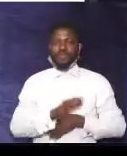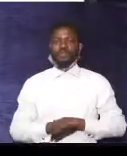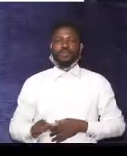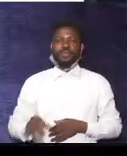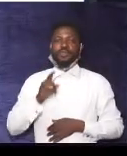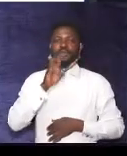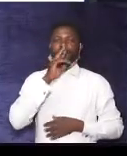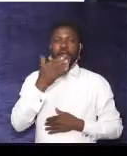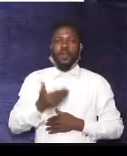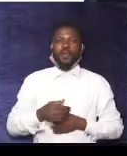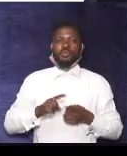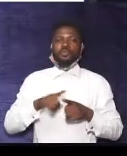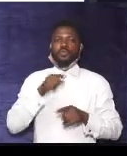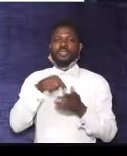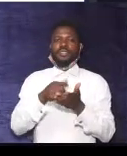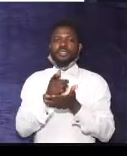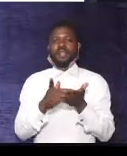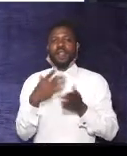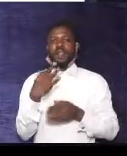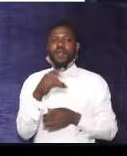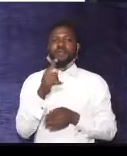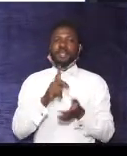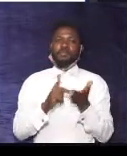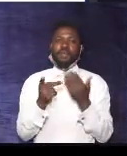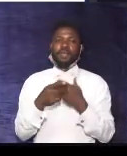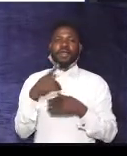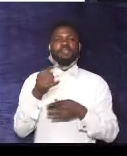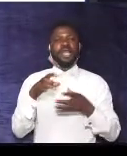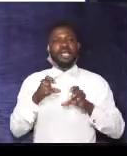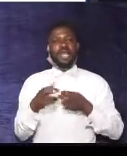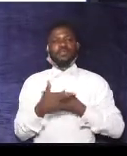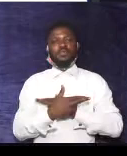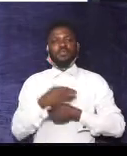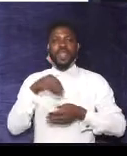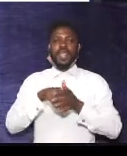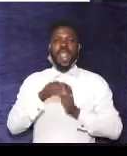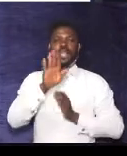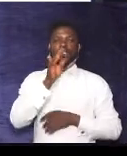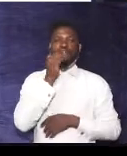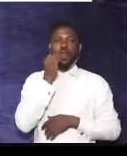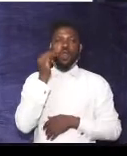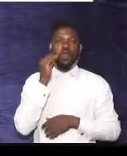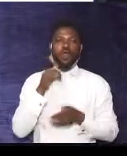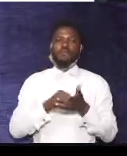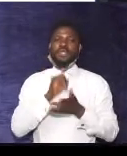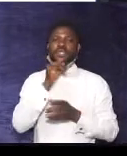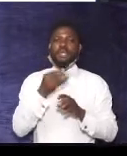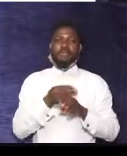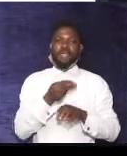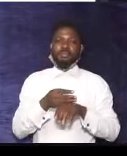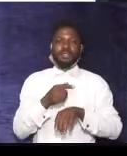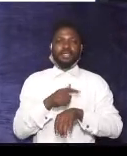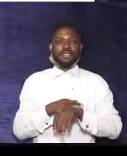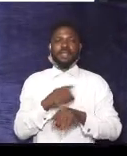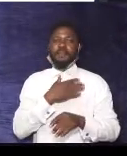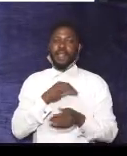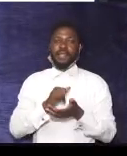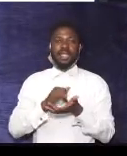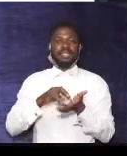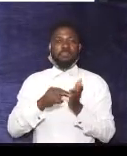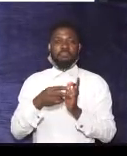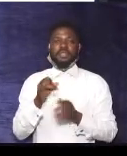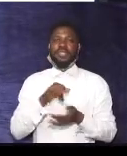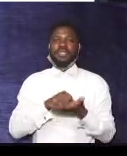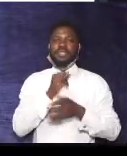Hello children, you are welcome to this segment of the program, The Classroom in Your Home. It is mathematics